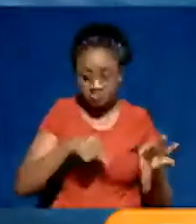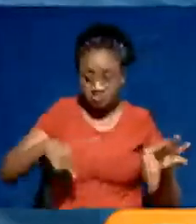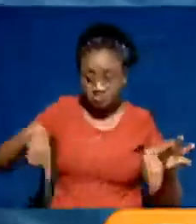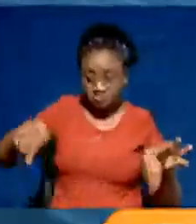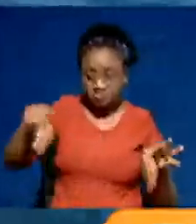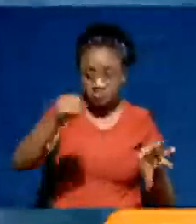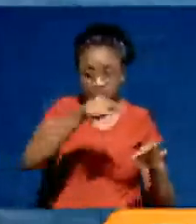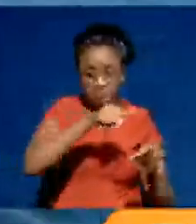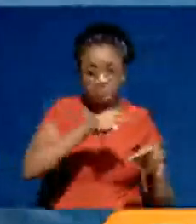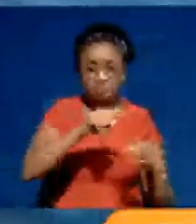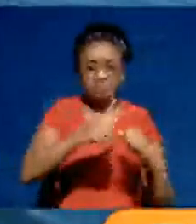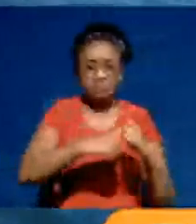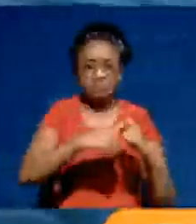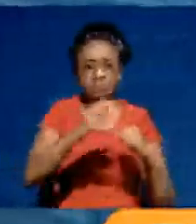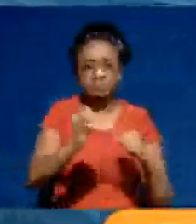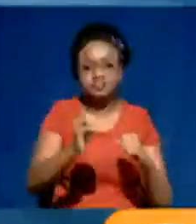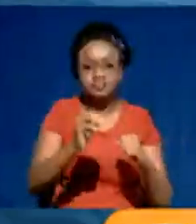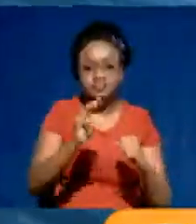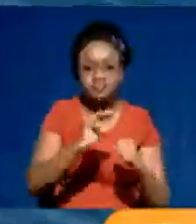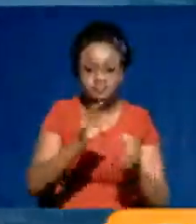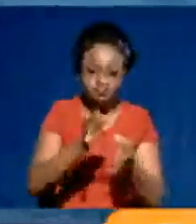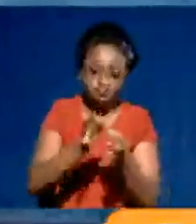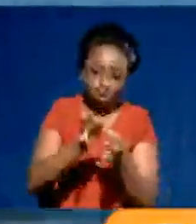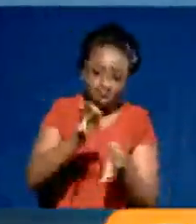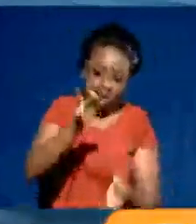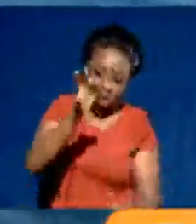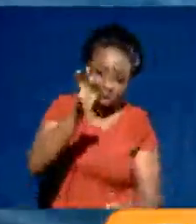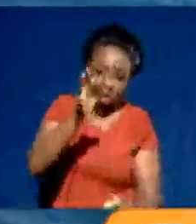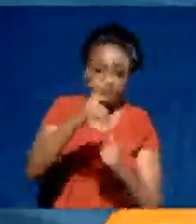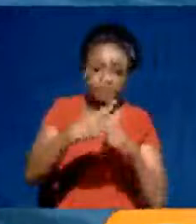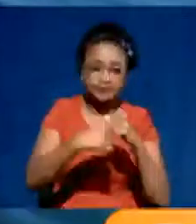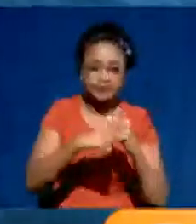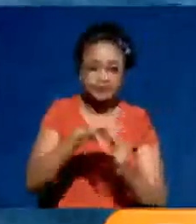6 meters deep on the net, and we put it between